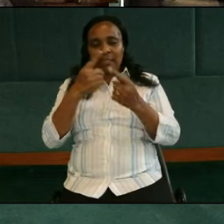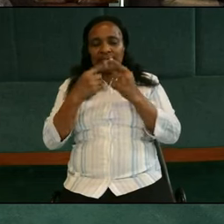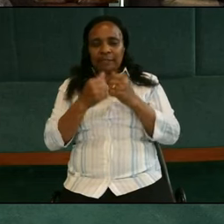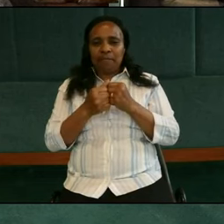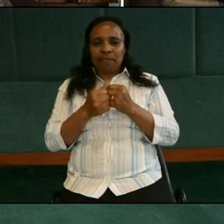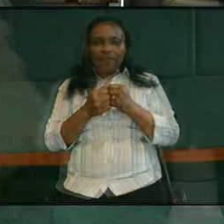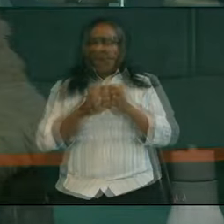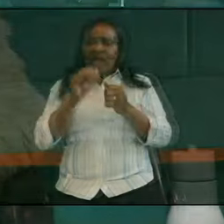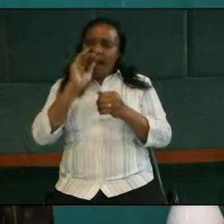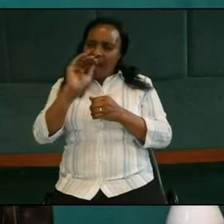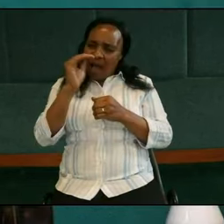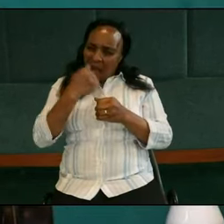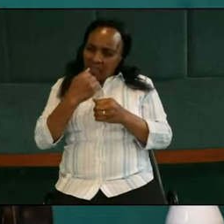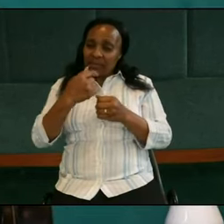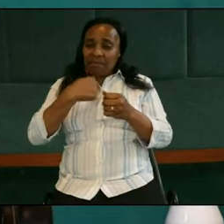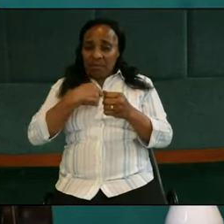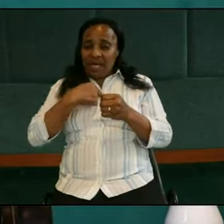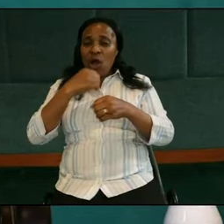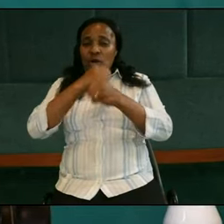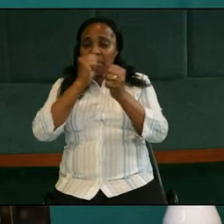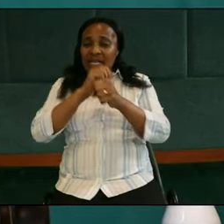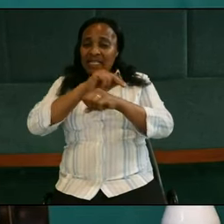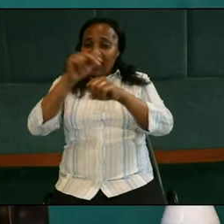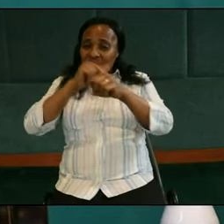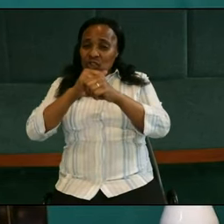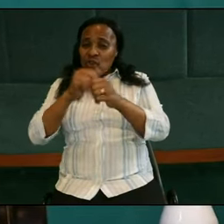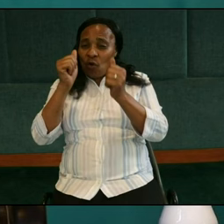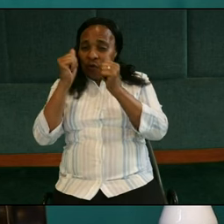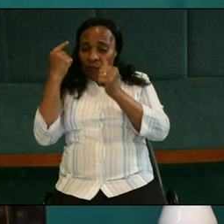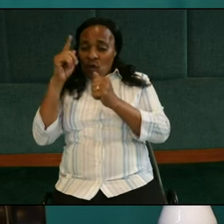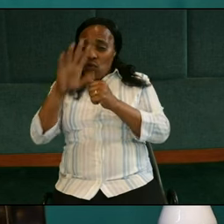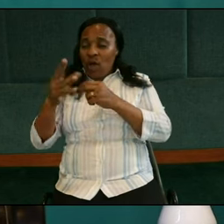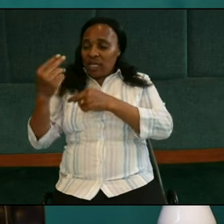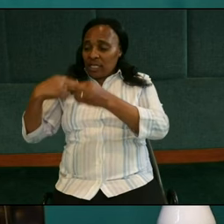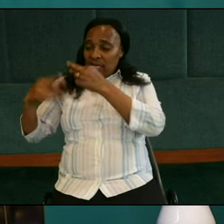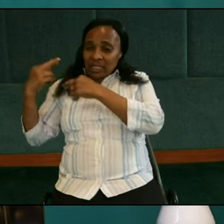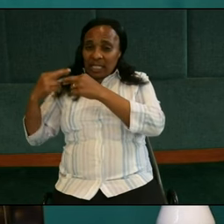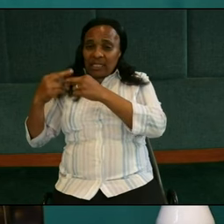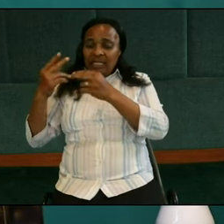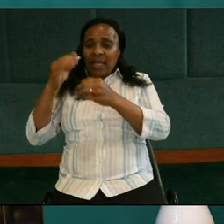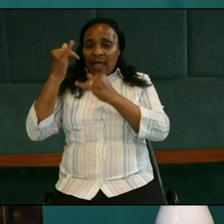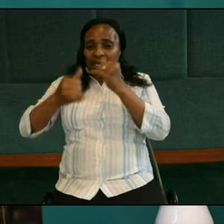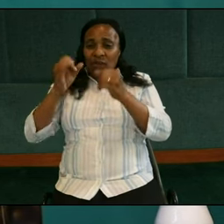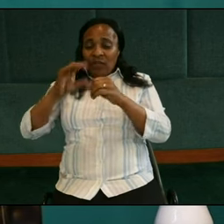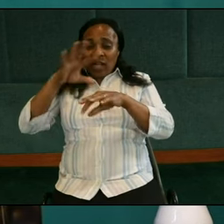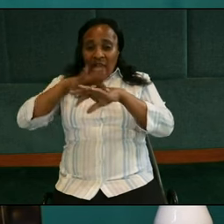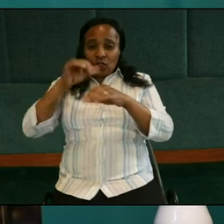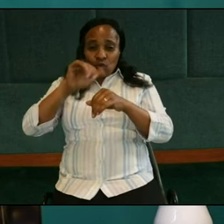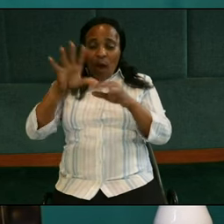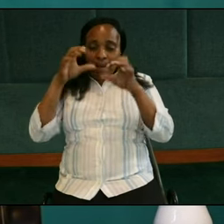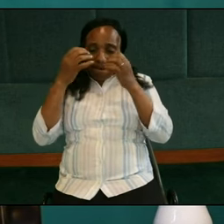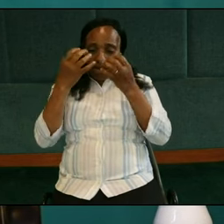says, ask me, and I will make the nations your inheritance, the ends of the earth your possession.